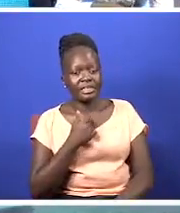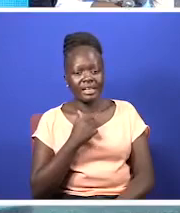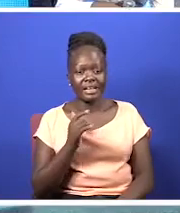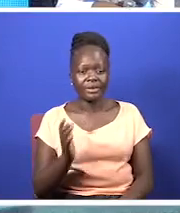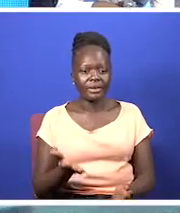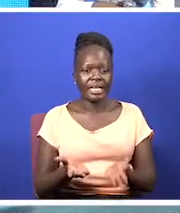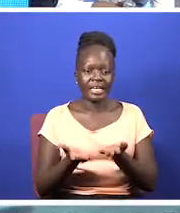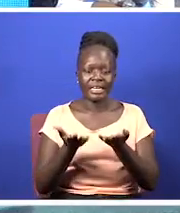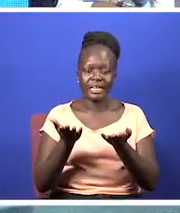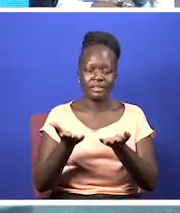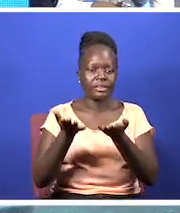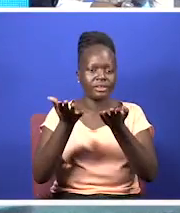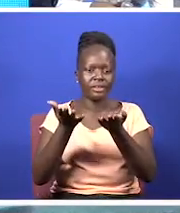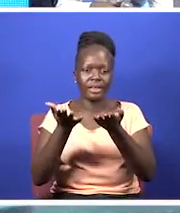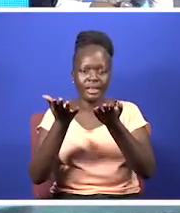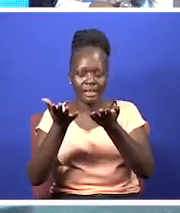Na kuabudu. Na